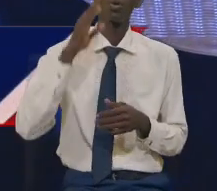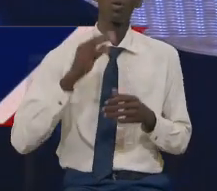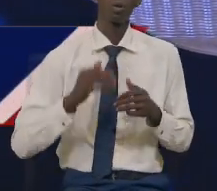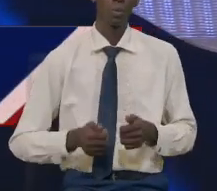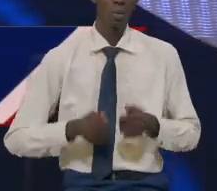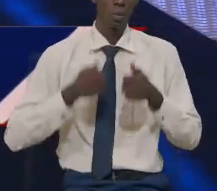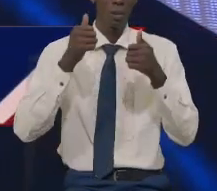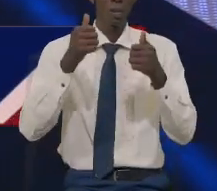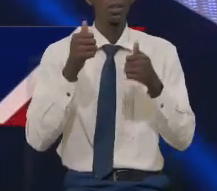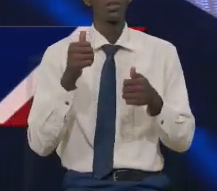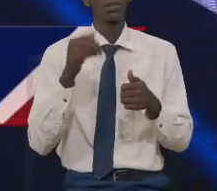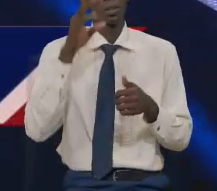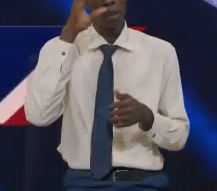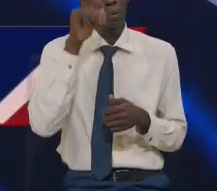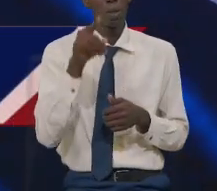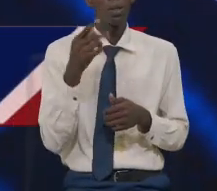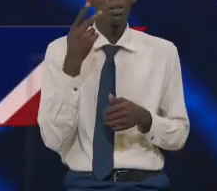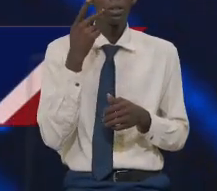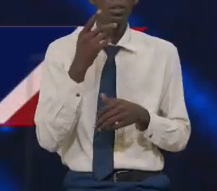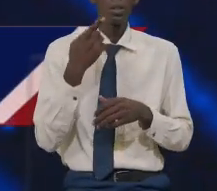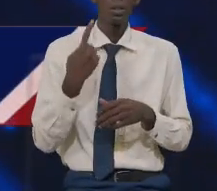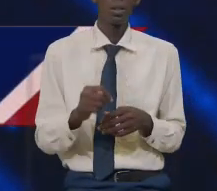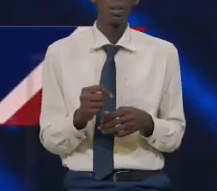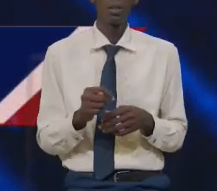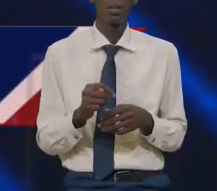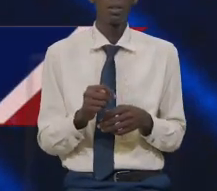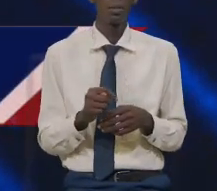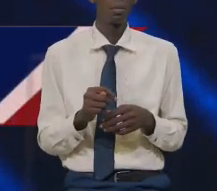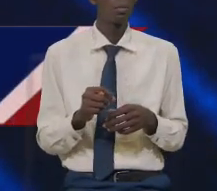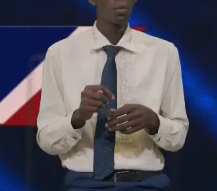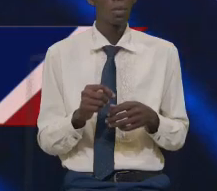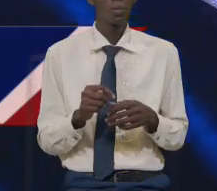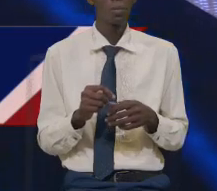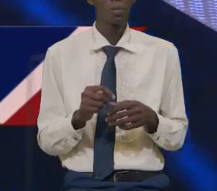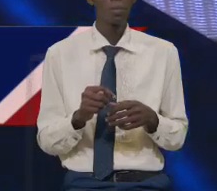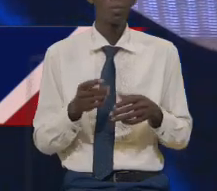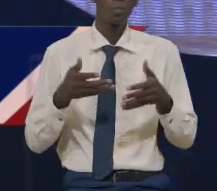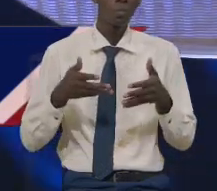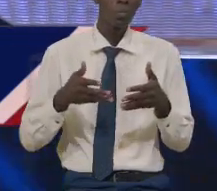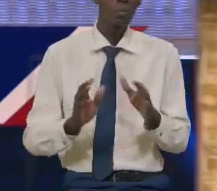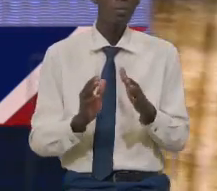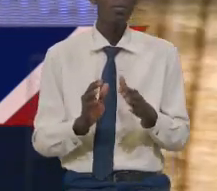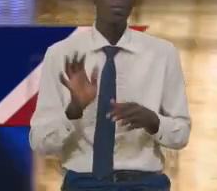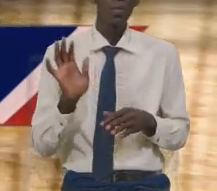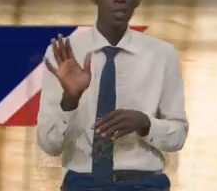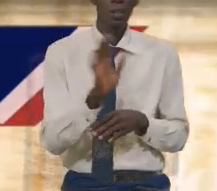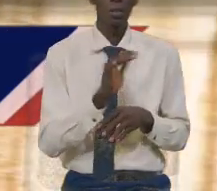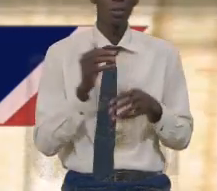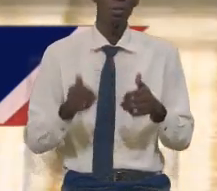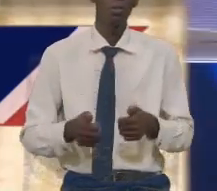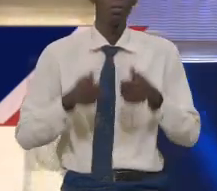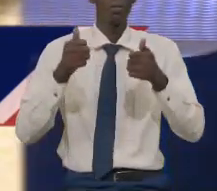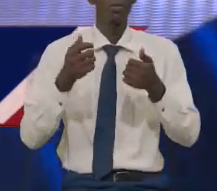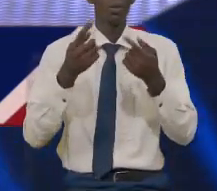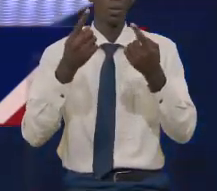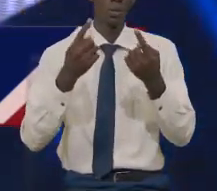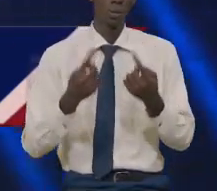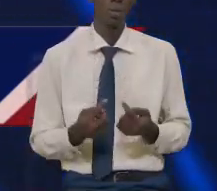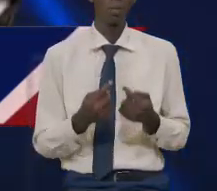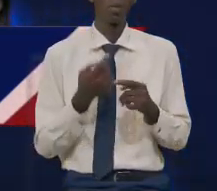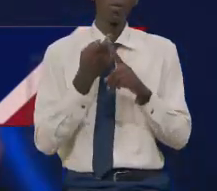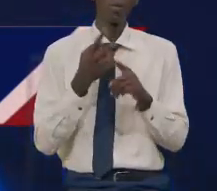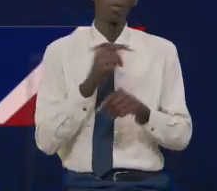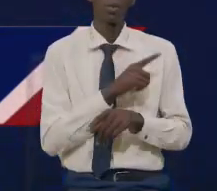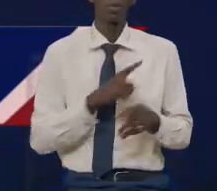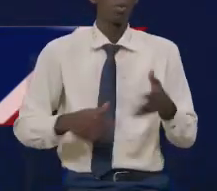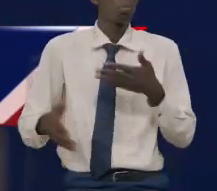And look at Paul, the apostle. God exalted him. Let your promotion come from the Lord.